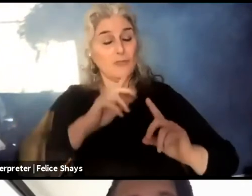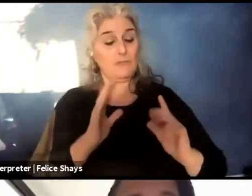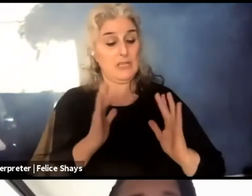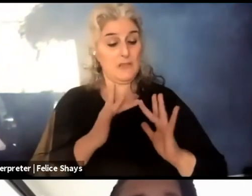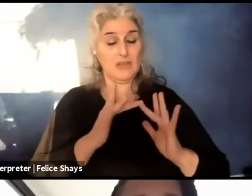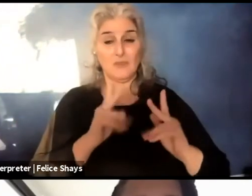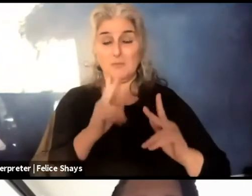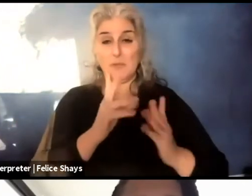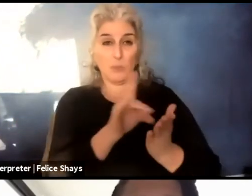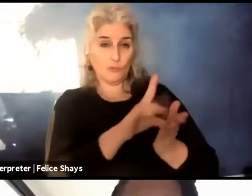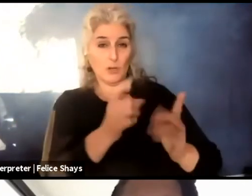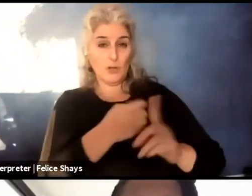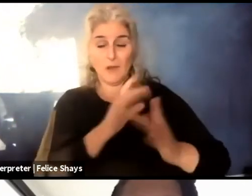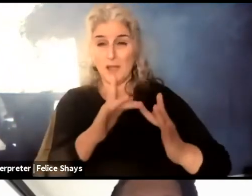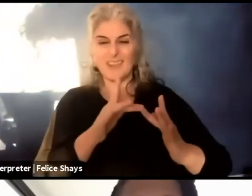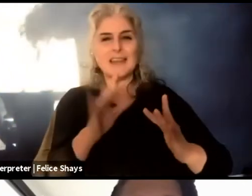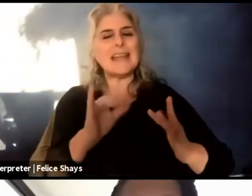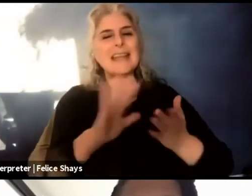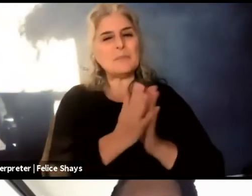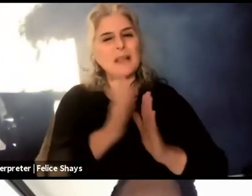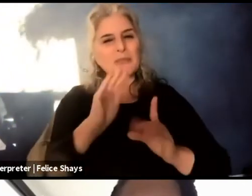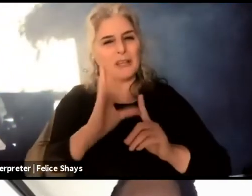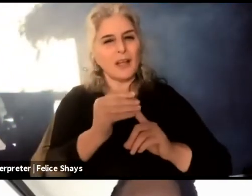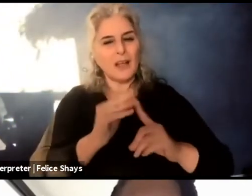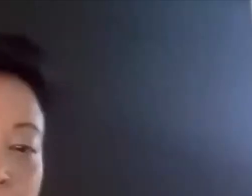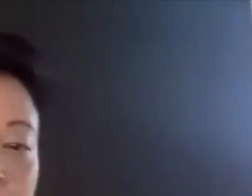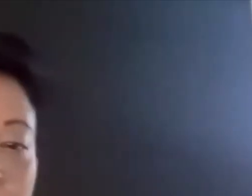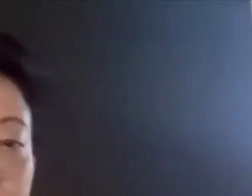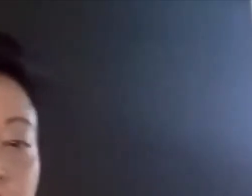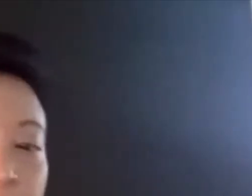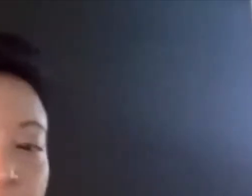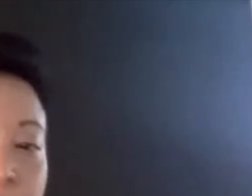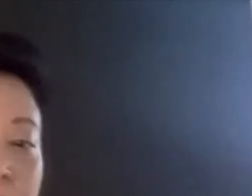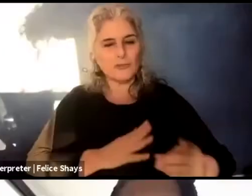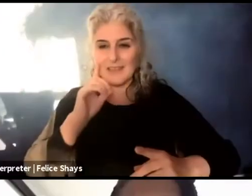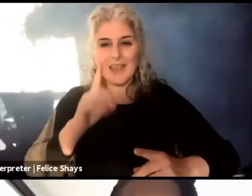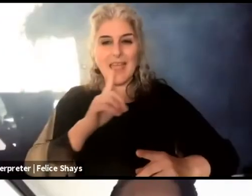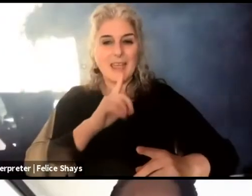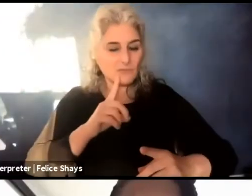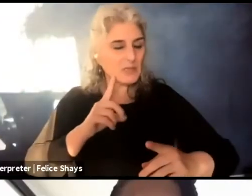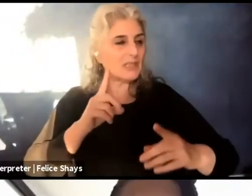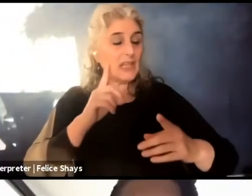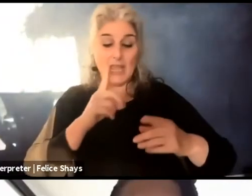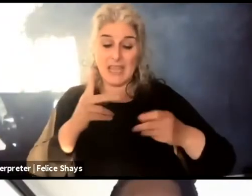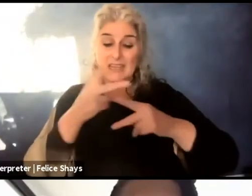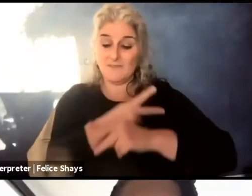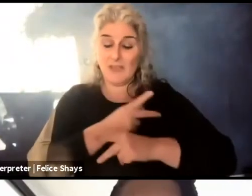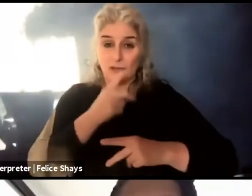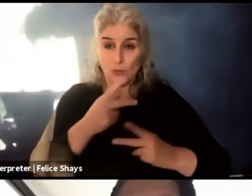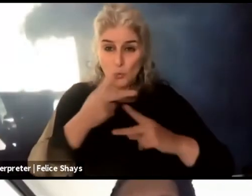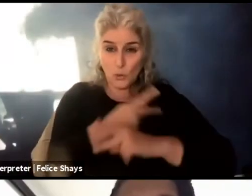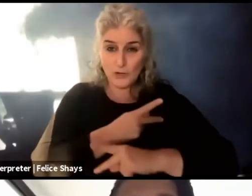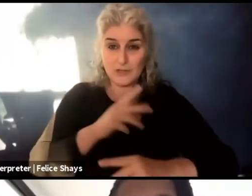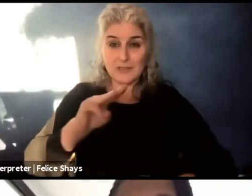cultural violence against a community, and that the anti-trafficking rhetoric and policing tactics disproportionately affect migrants,